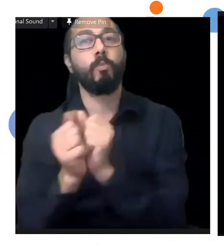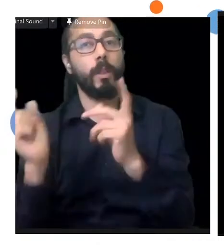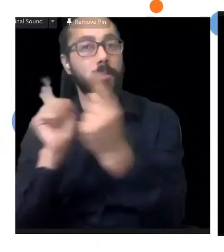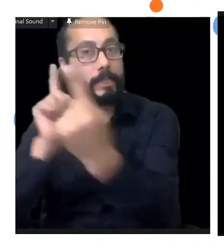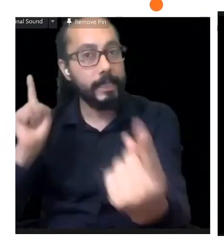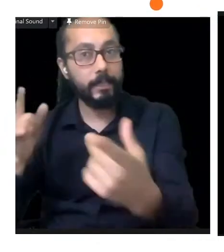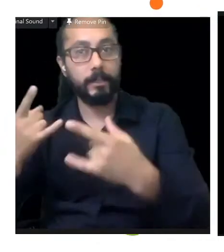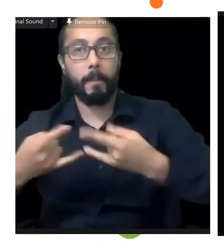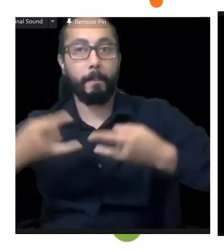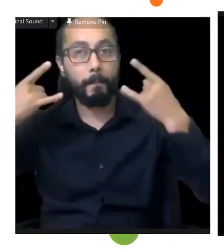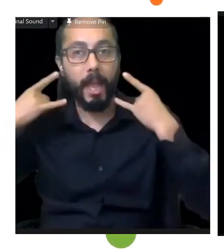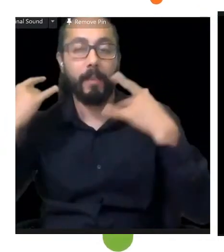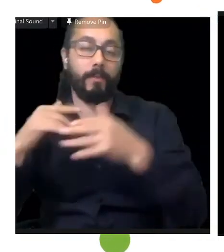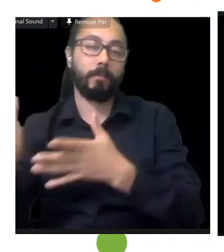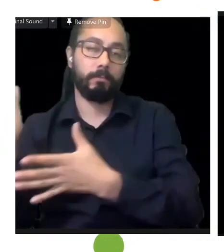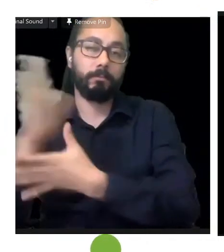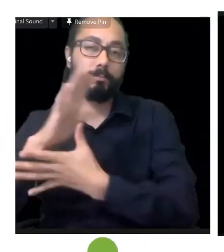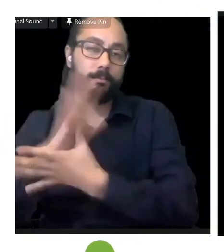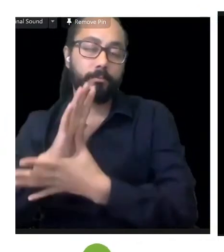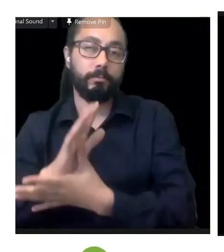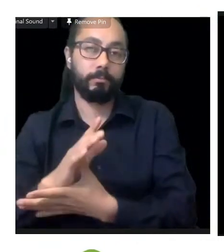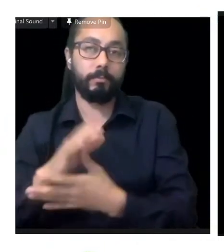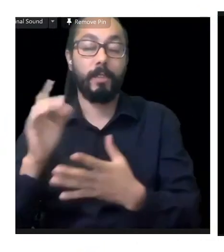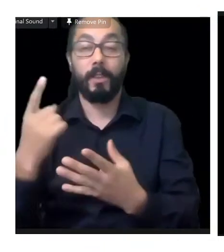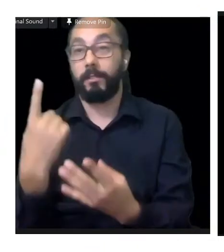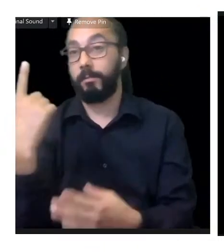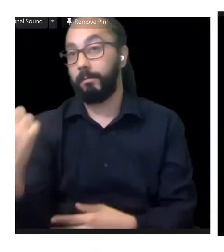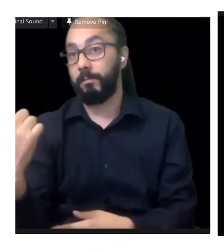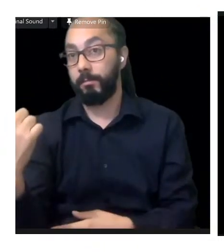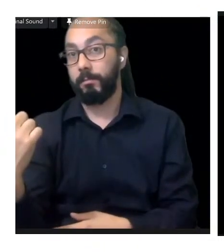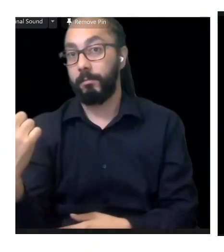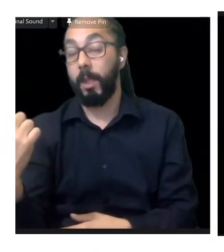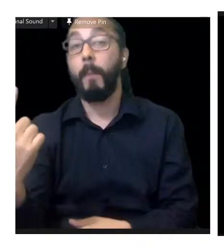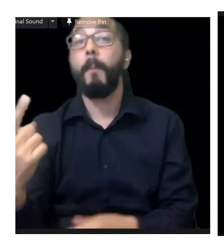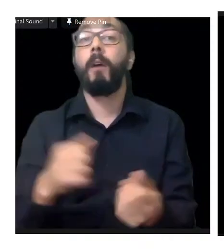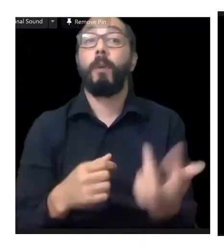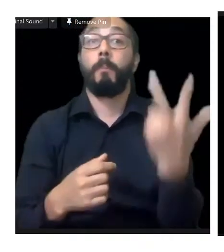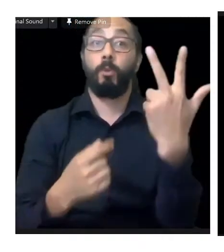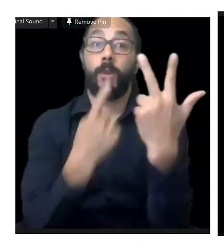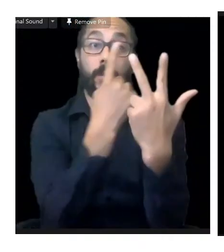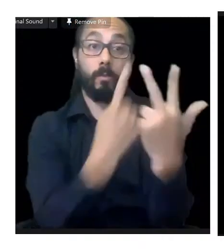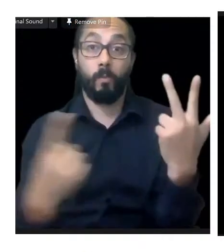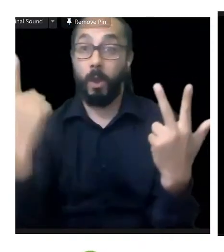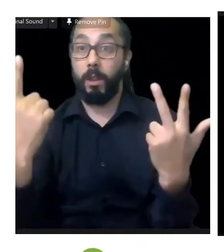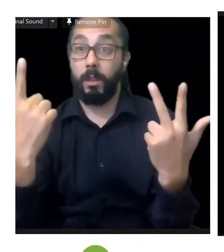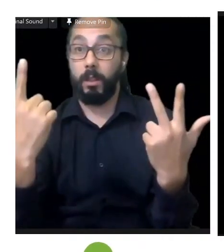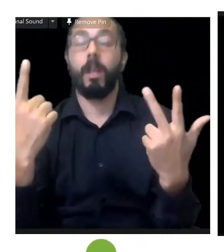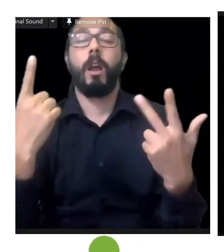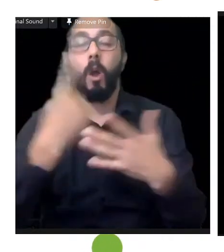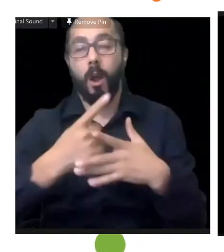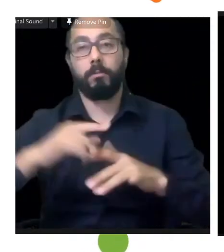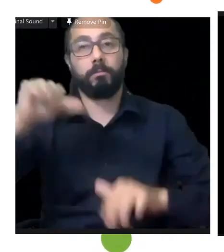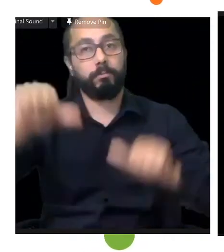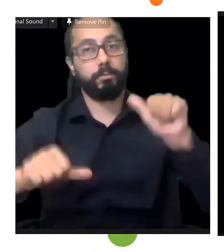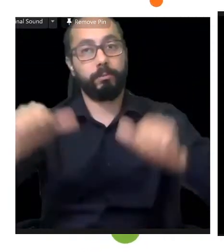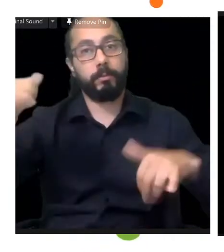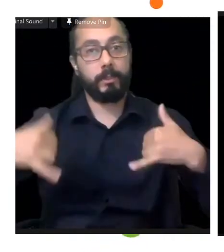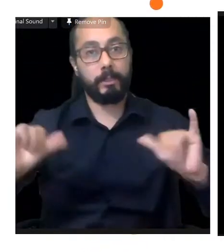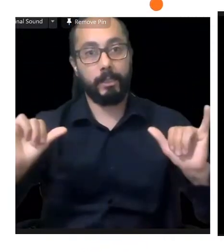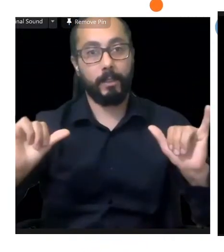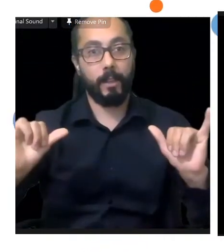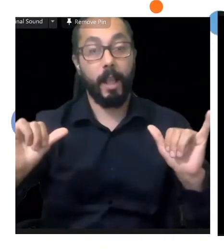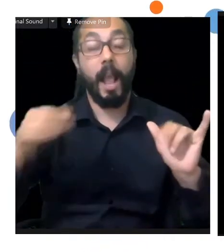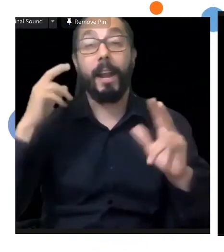being kind of the key priorities. The other thing is more than one out of every three are still unsure. And check out those numbers related